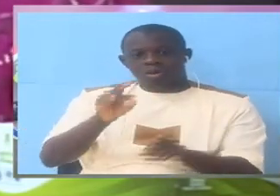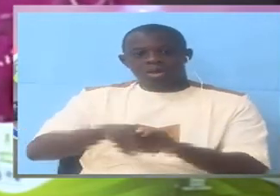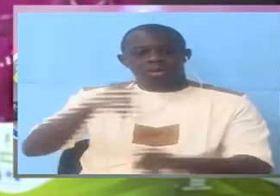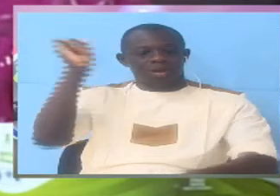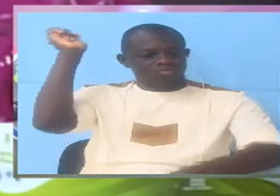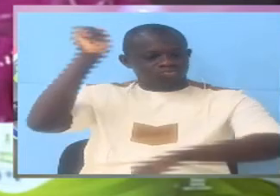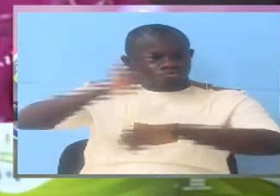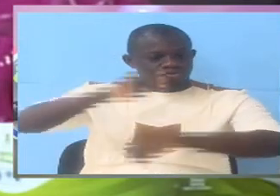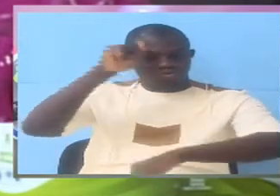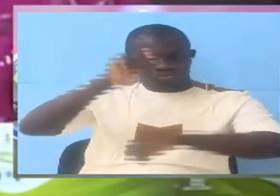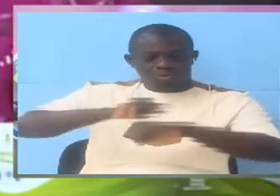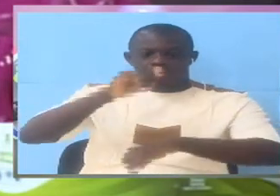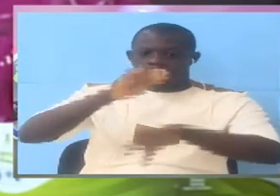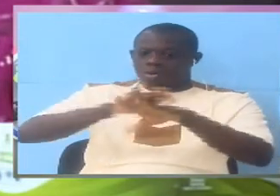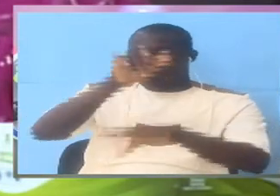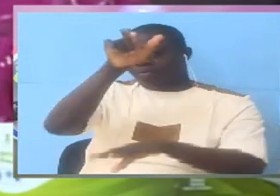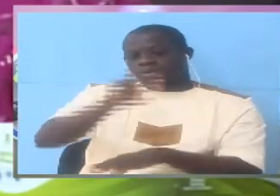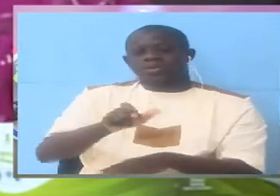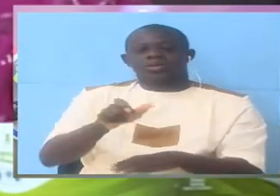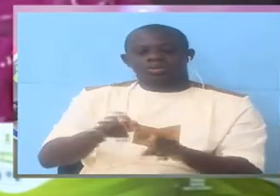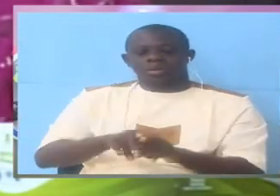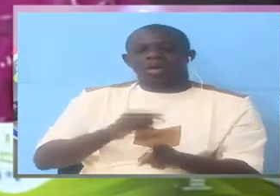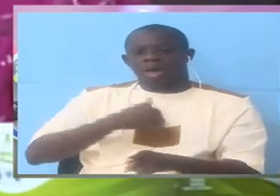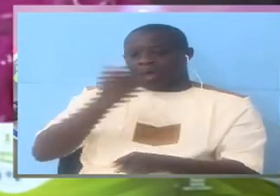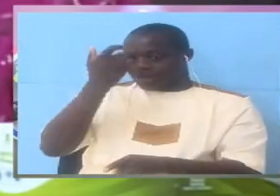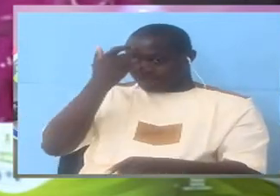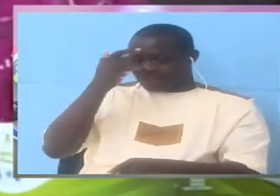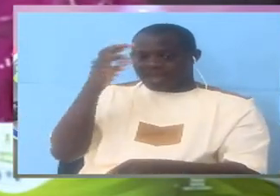Lipa. Hit it. I think